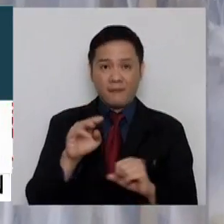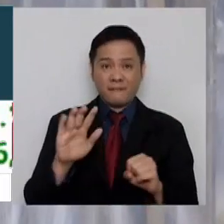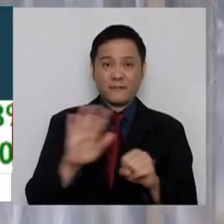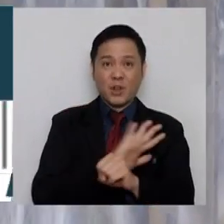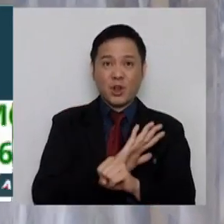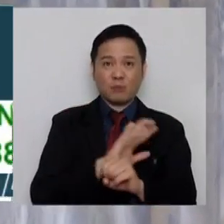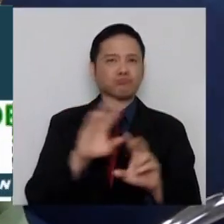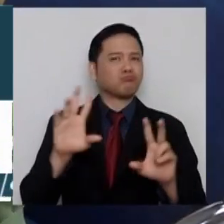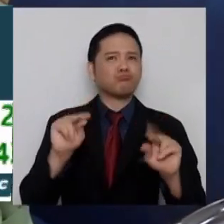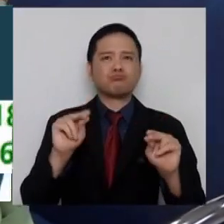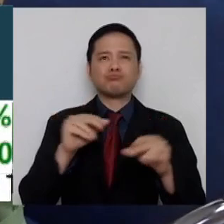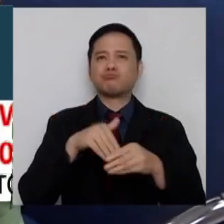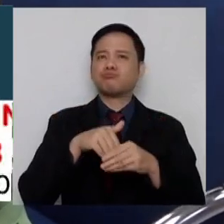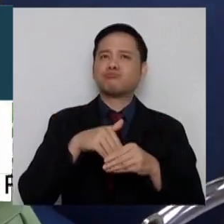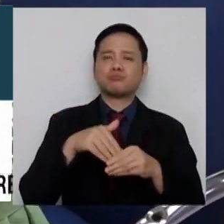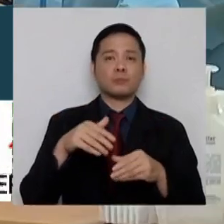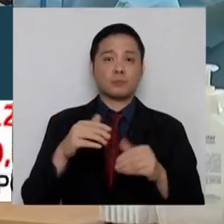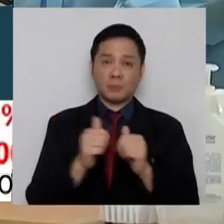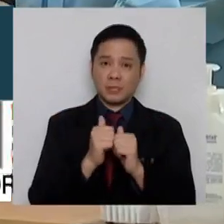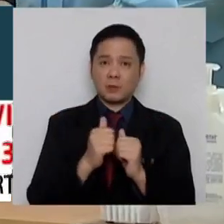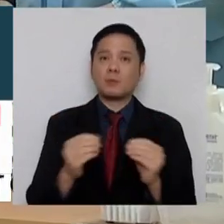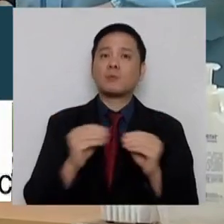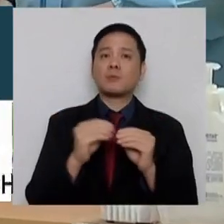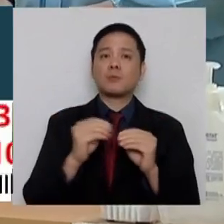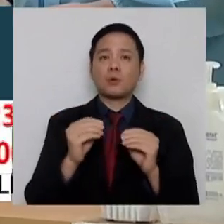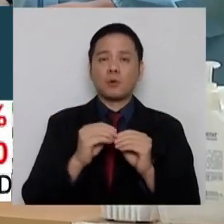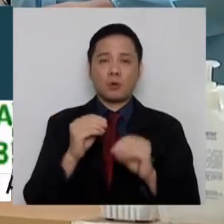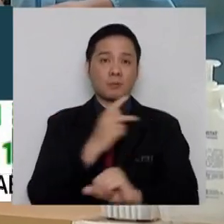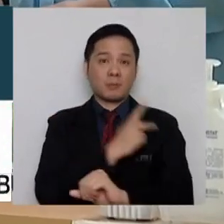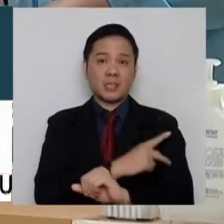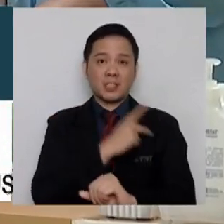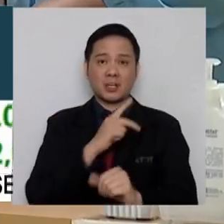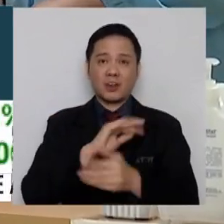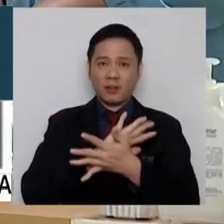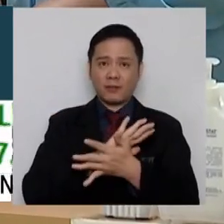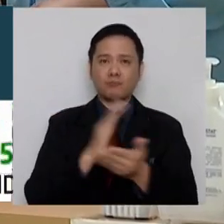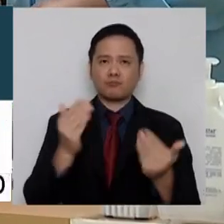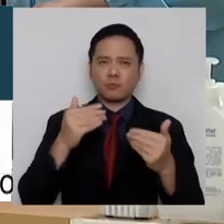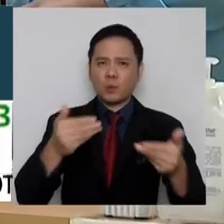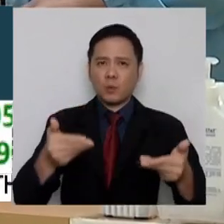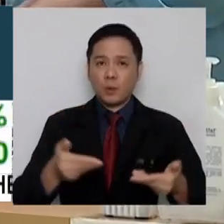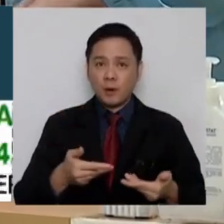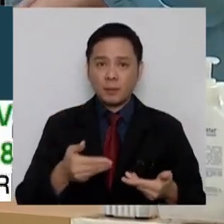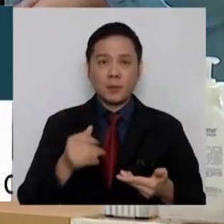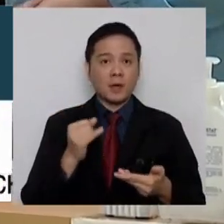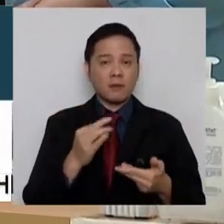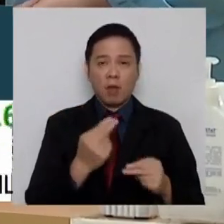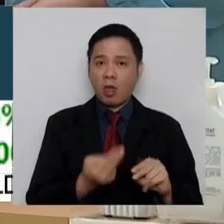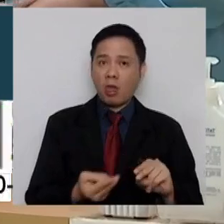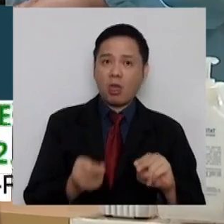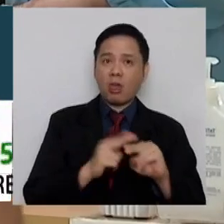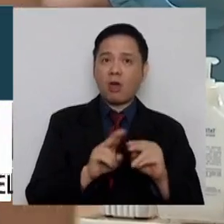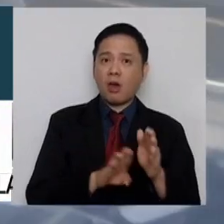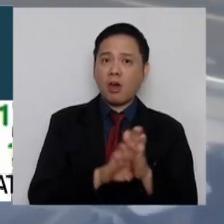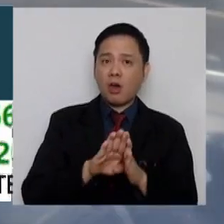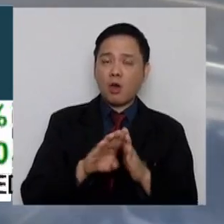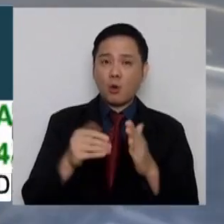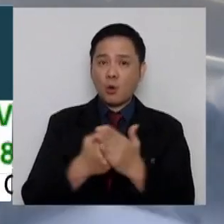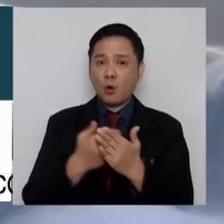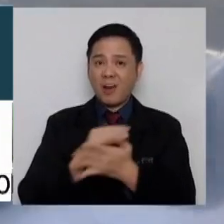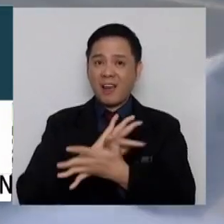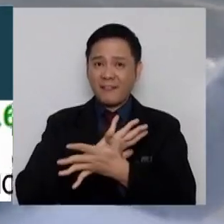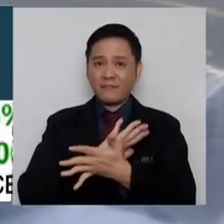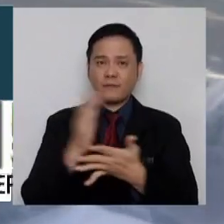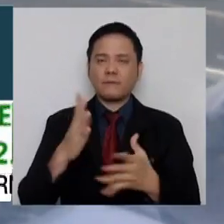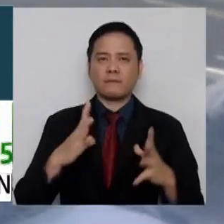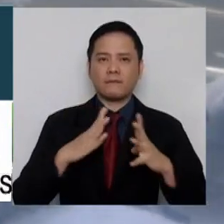of catering to more COVID-19 patients should there be an influx or a resurgence of new cases in the coming weeks.